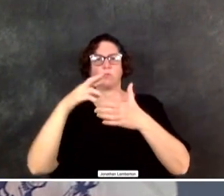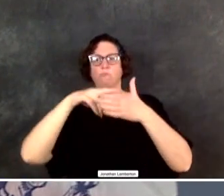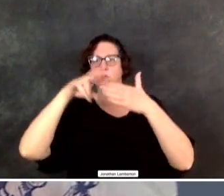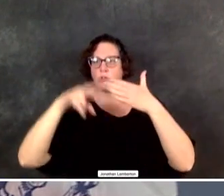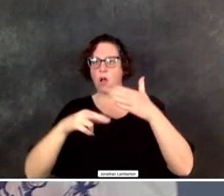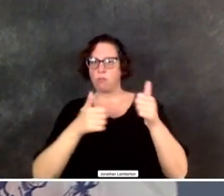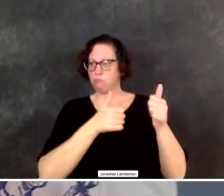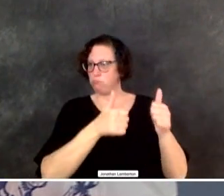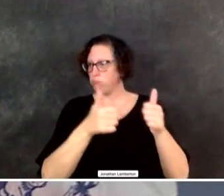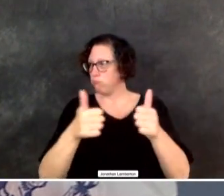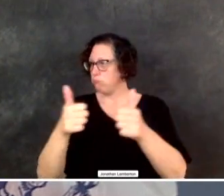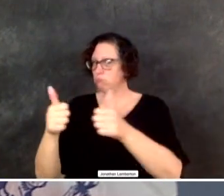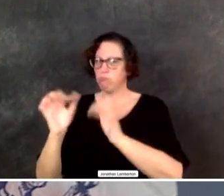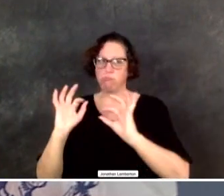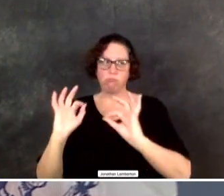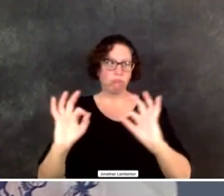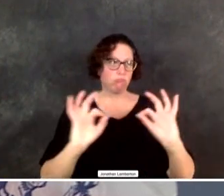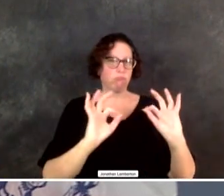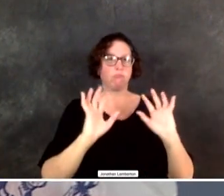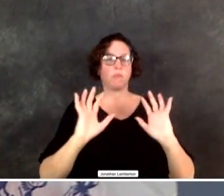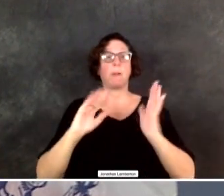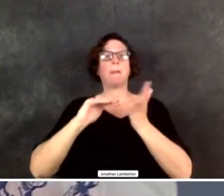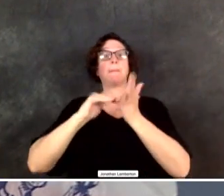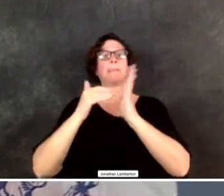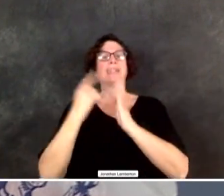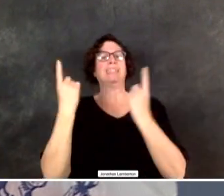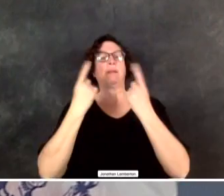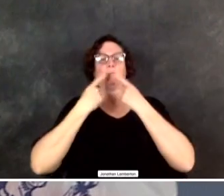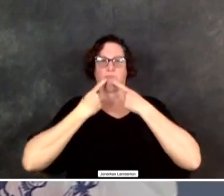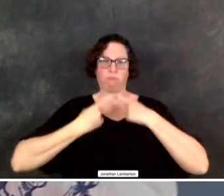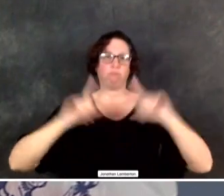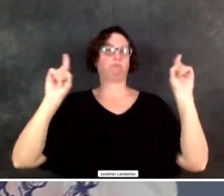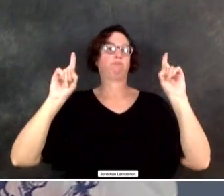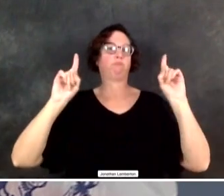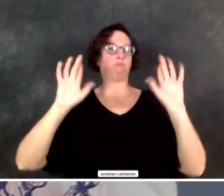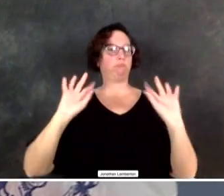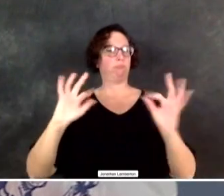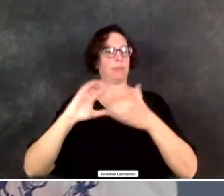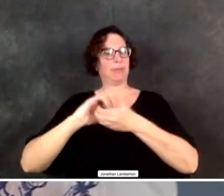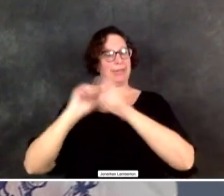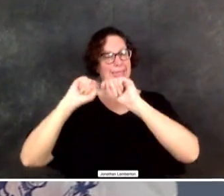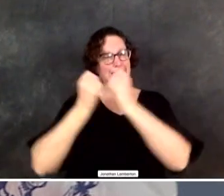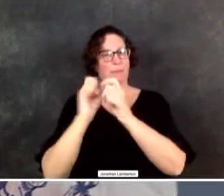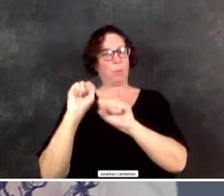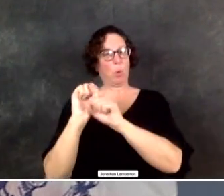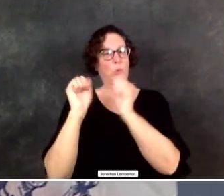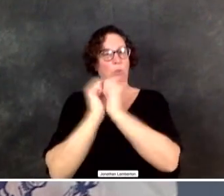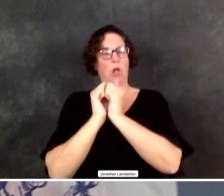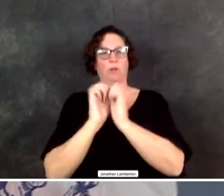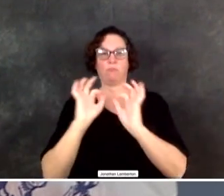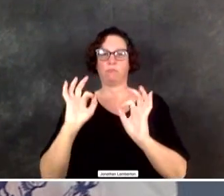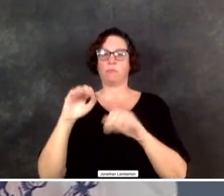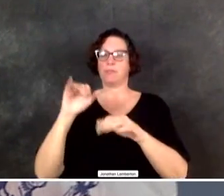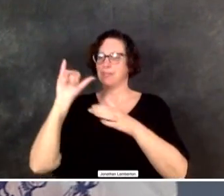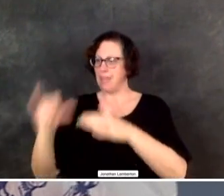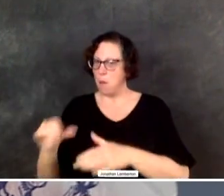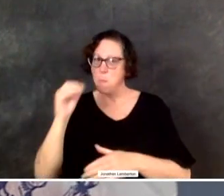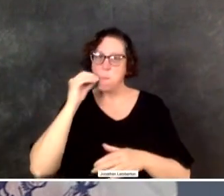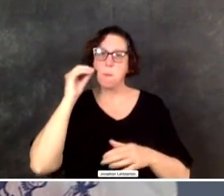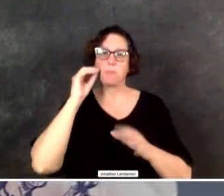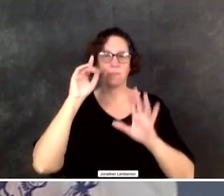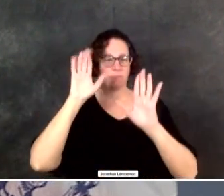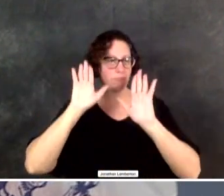took shelter in place and social distancing to heart, and they're doing it really, really well. Now, Matt, another point is we have to